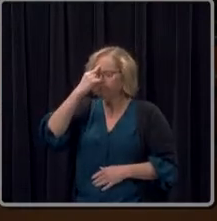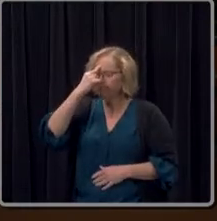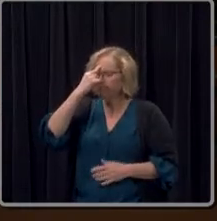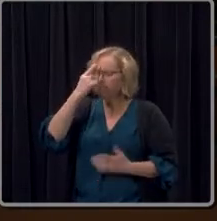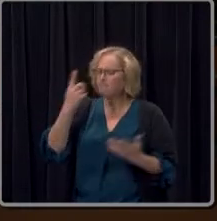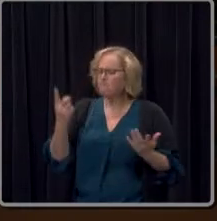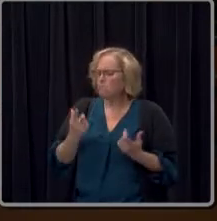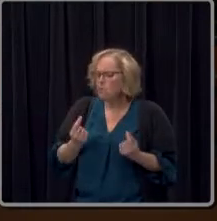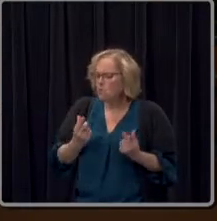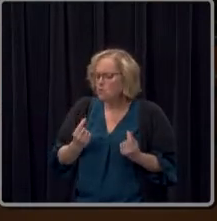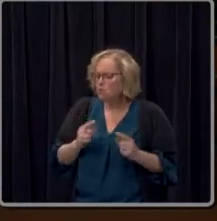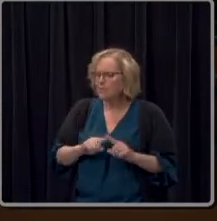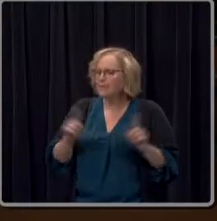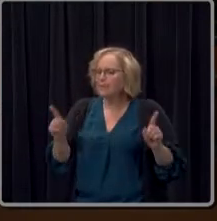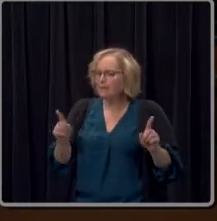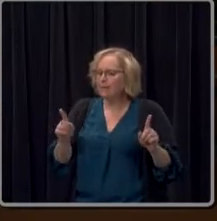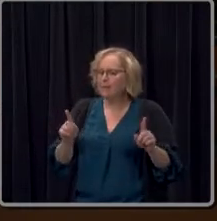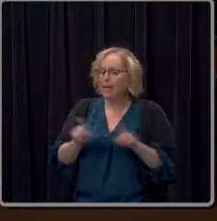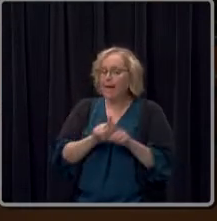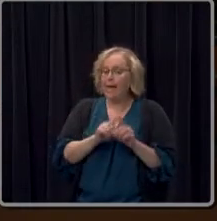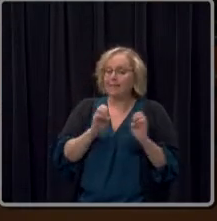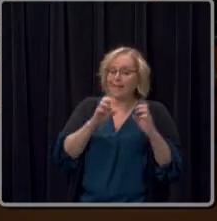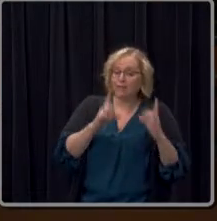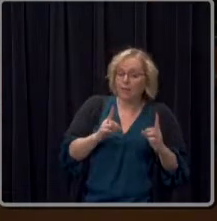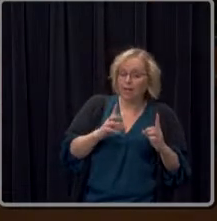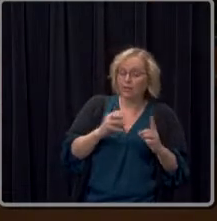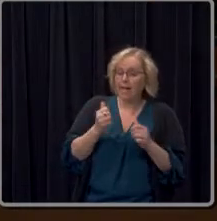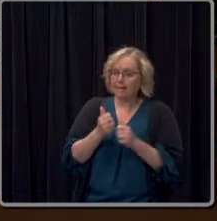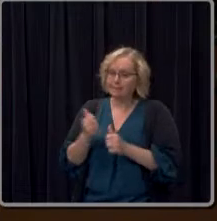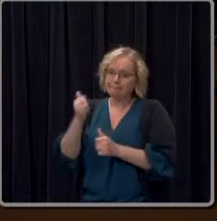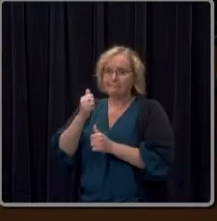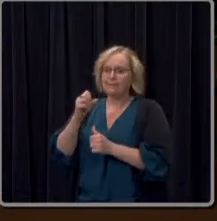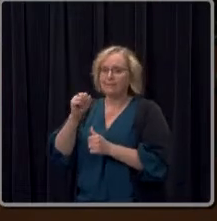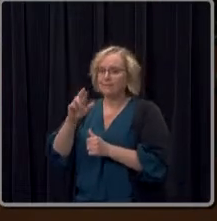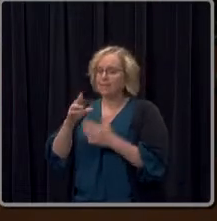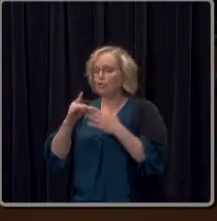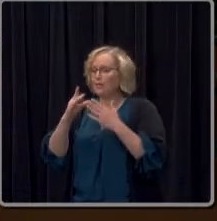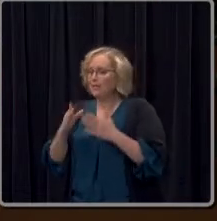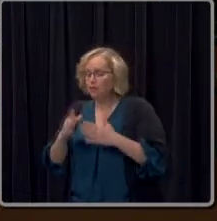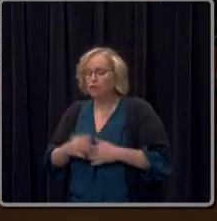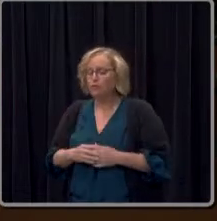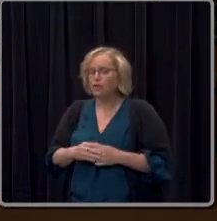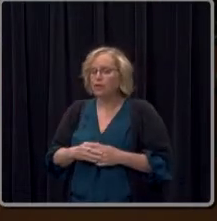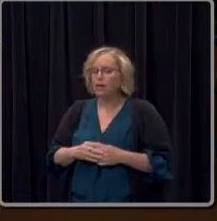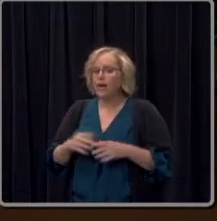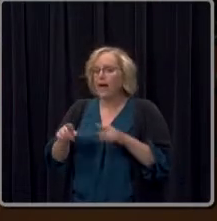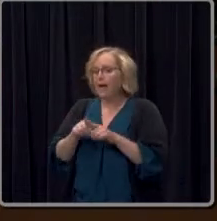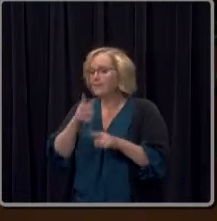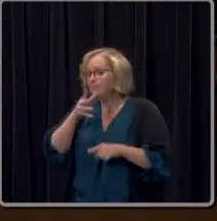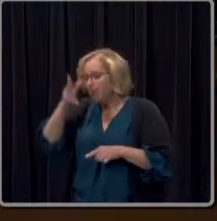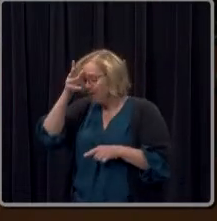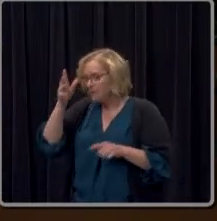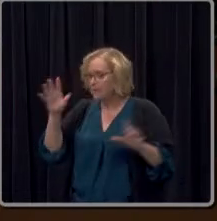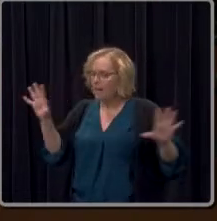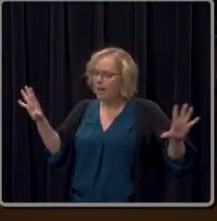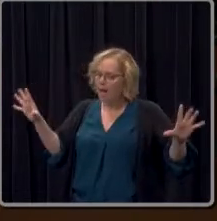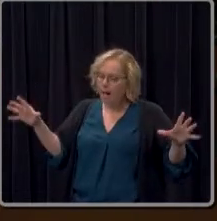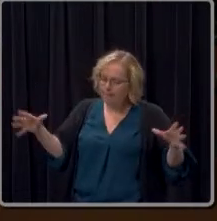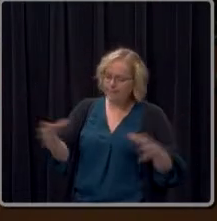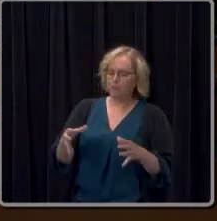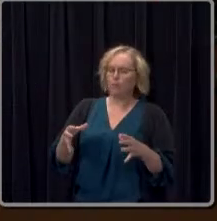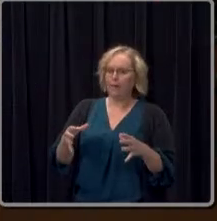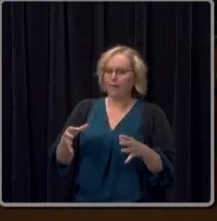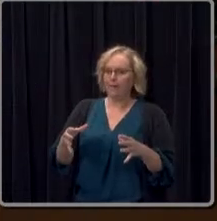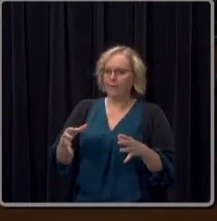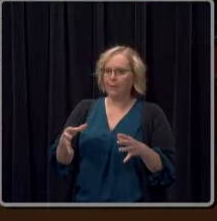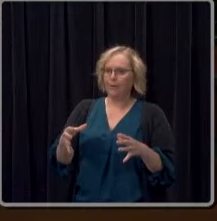as educators, as senior leadership, as parents coming together